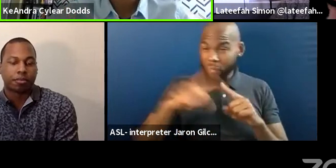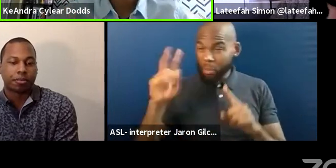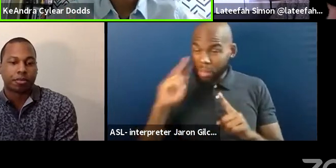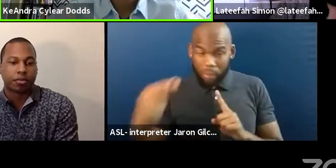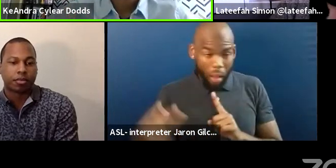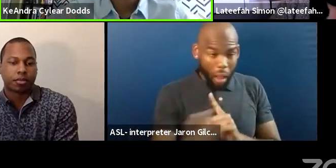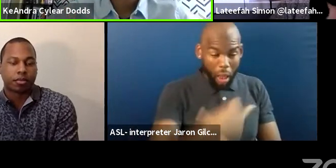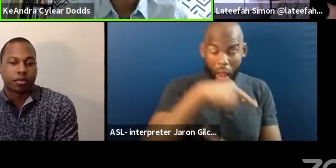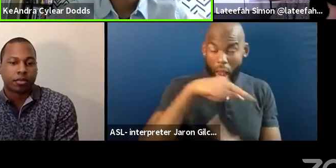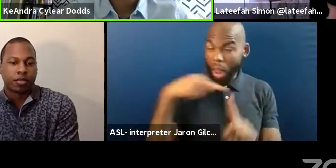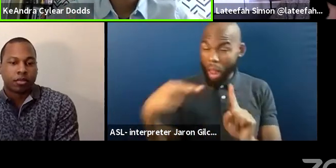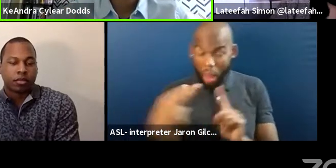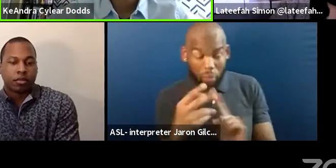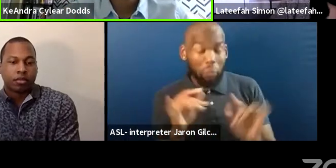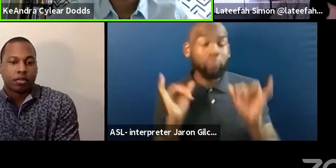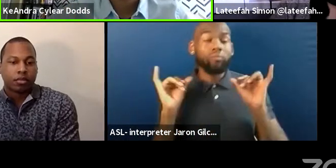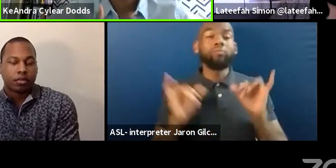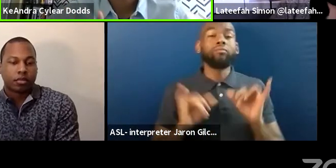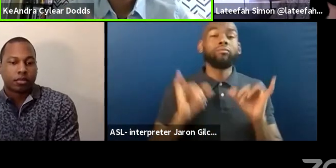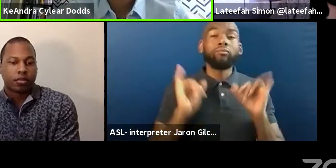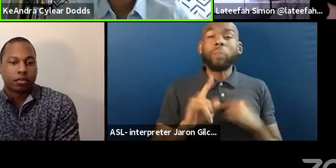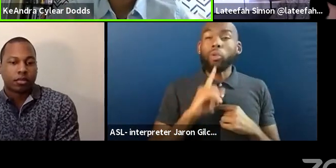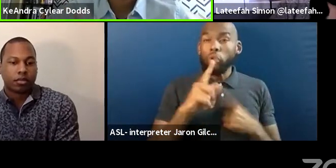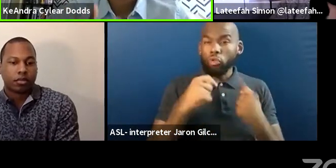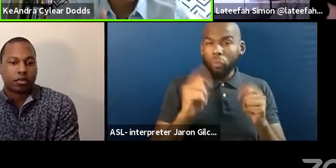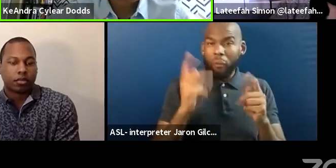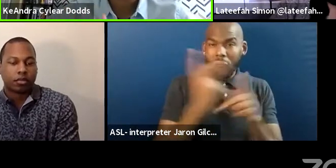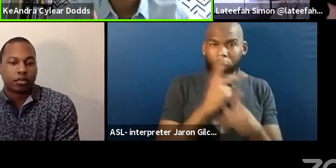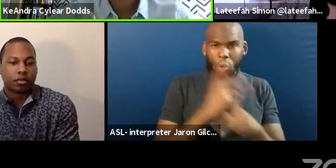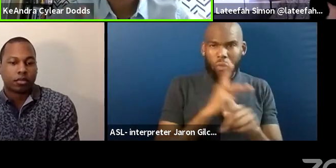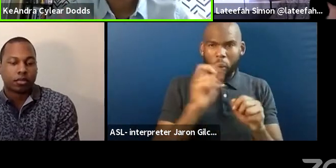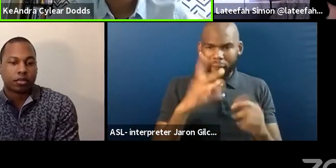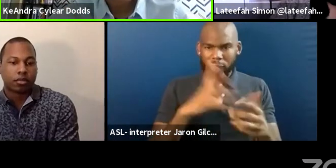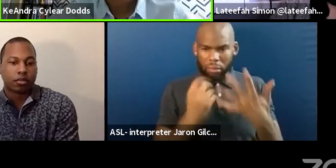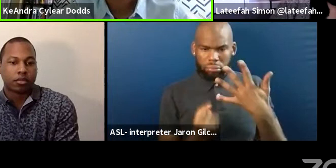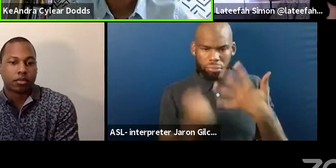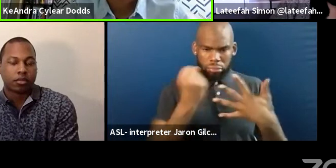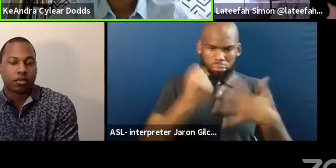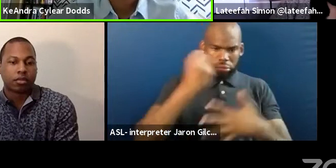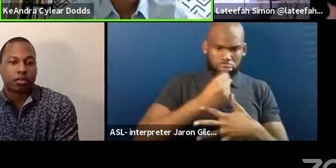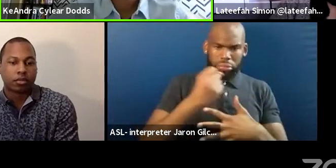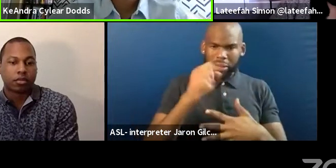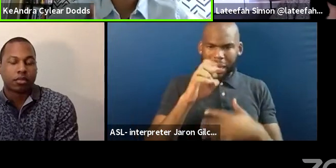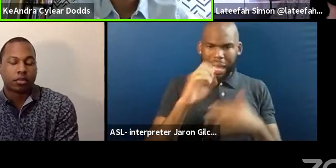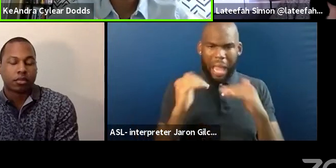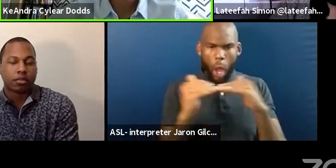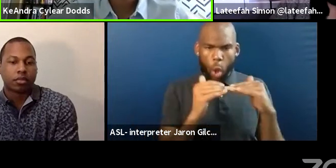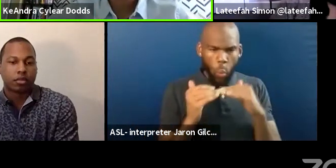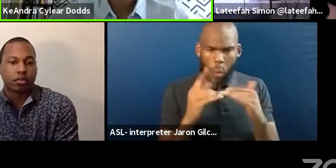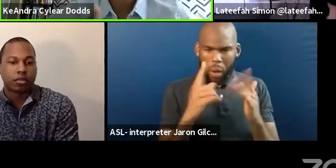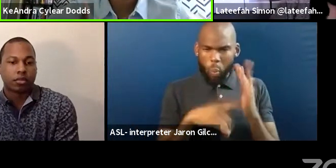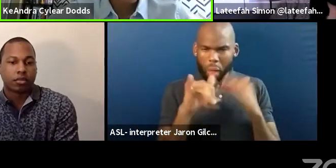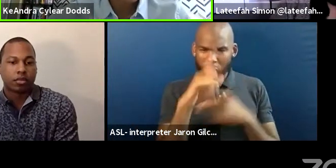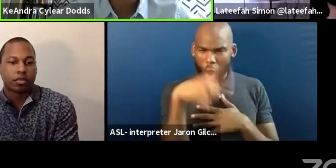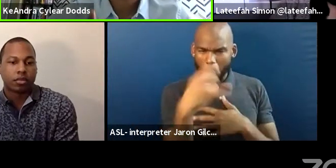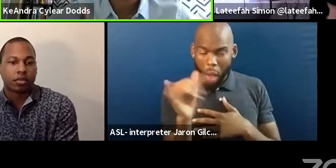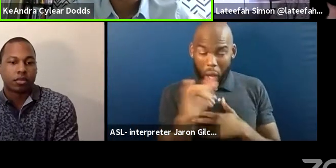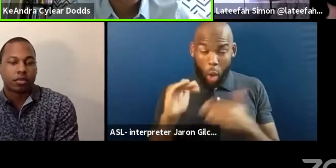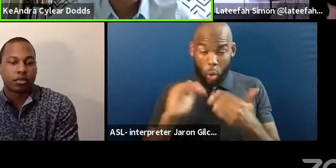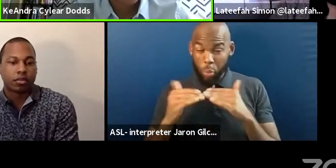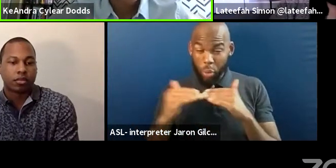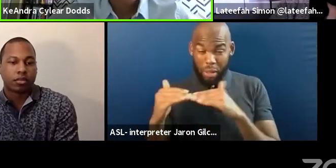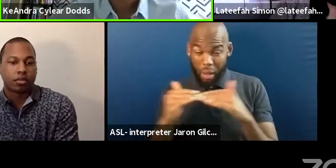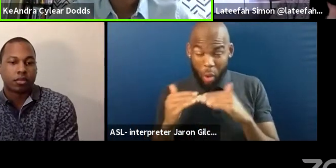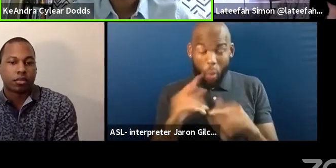working with. And then also really try to figure out, how do we prioritize equity? What does that look like, both in the community engagement, but also in the data that